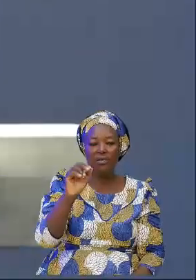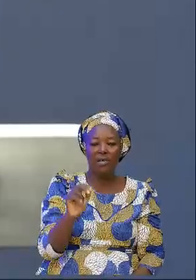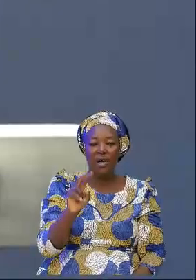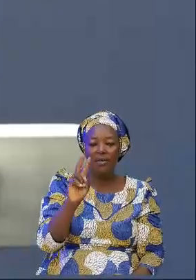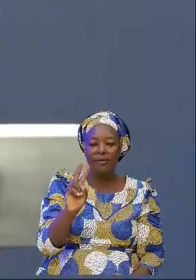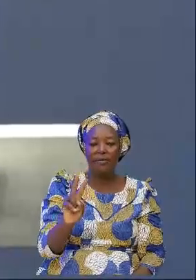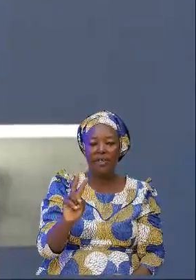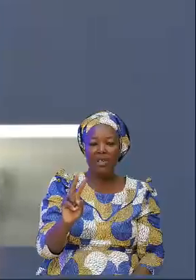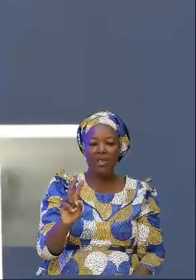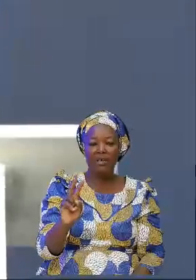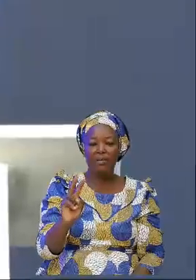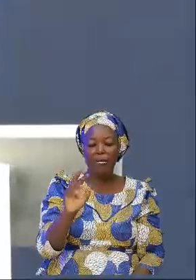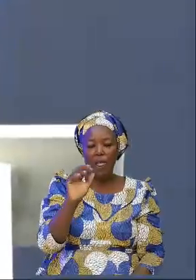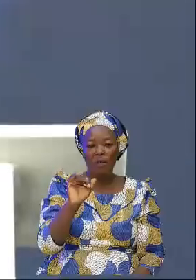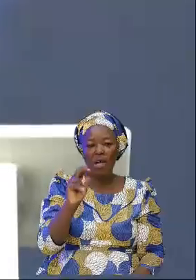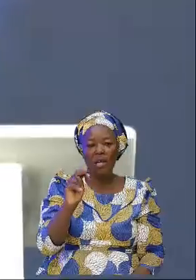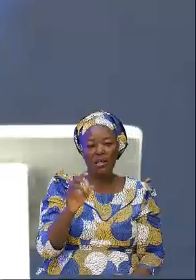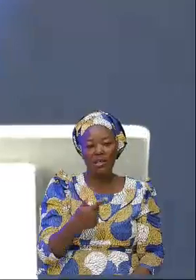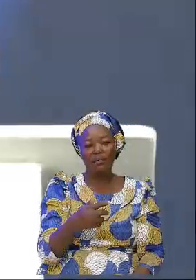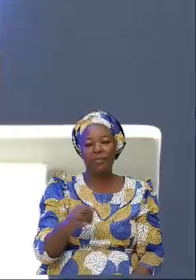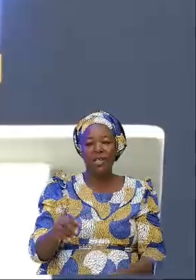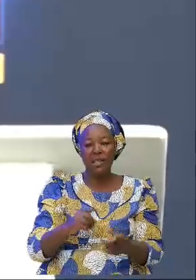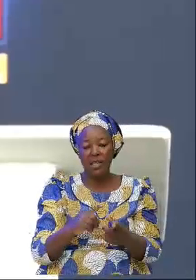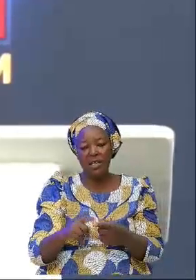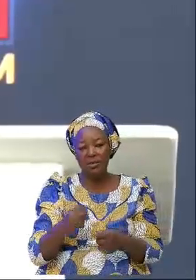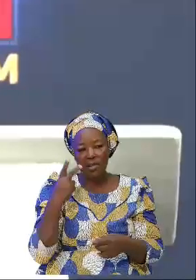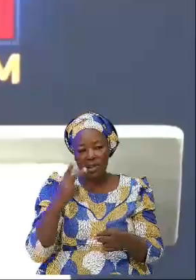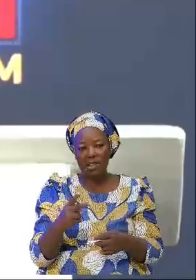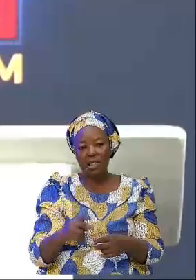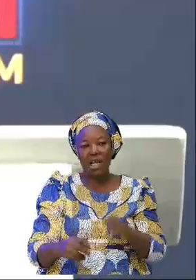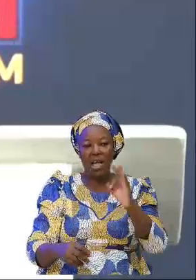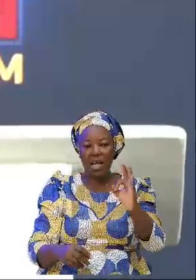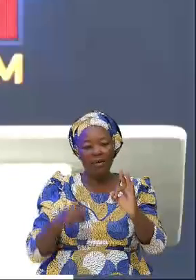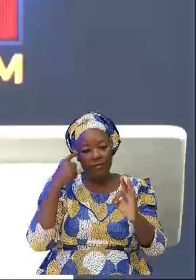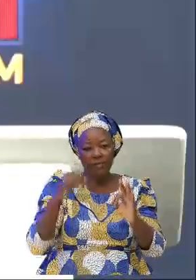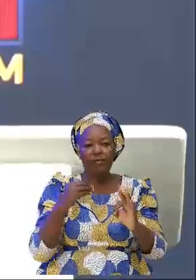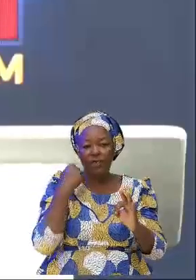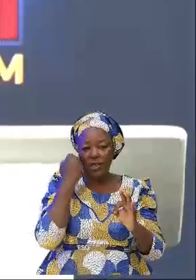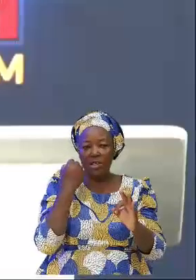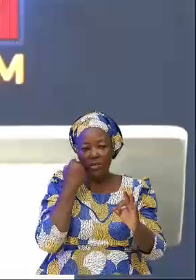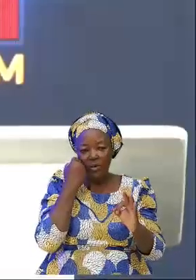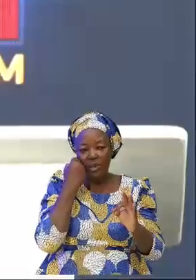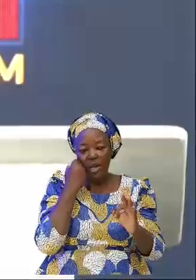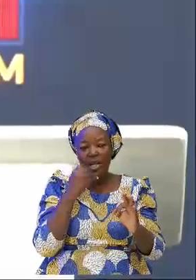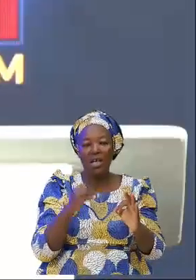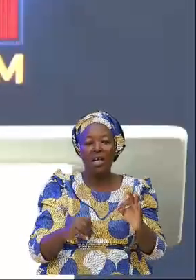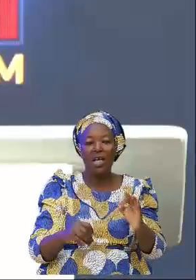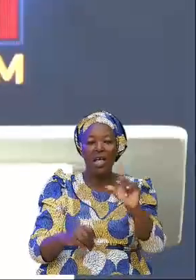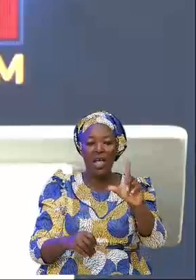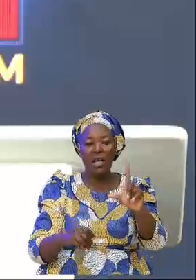find envies. F for fornication, for adultery, for uncleanness. L